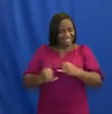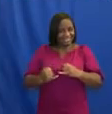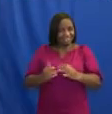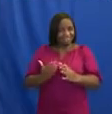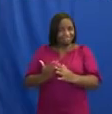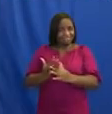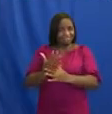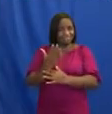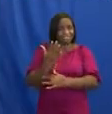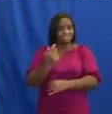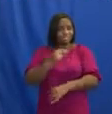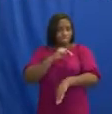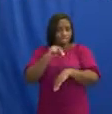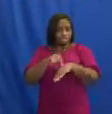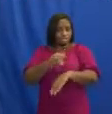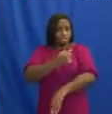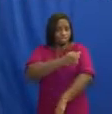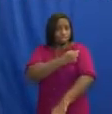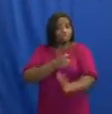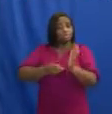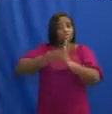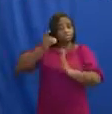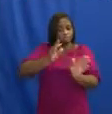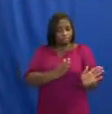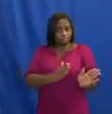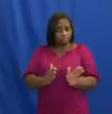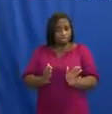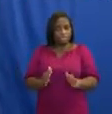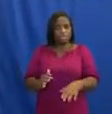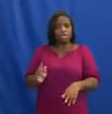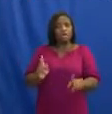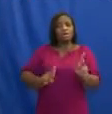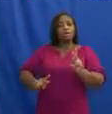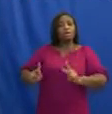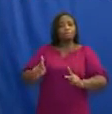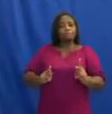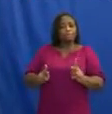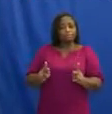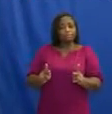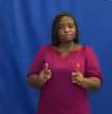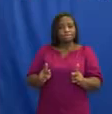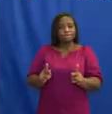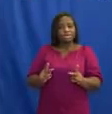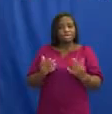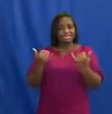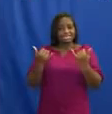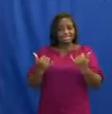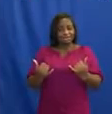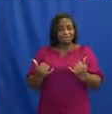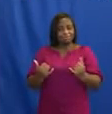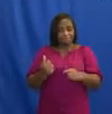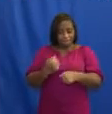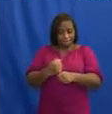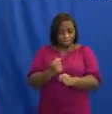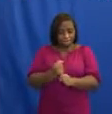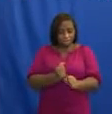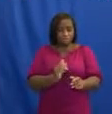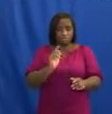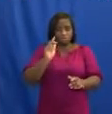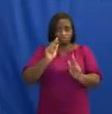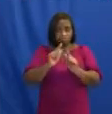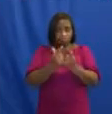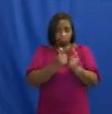Through the National Vaccine Deployment Plan, our population has been segmented into 4